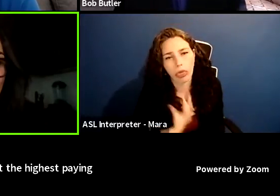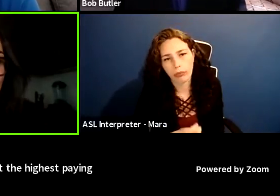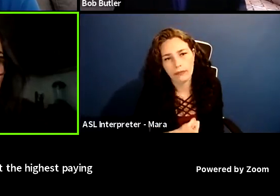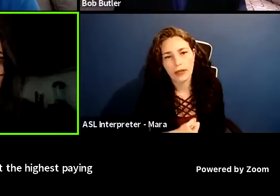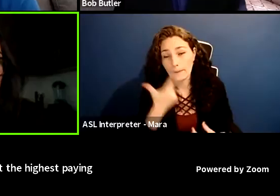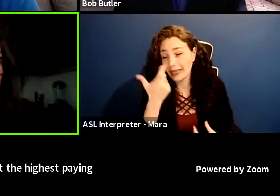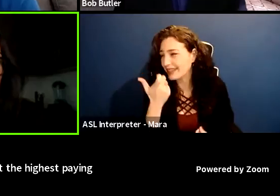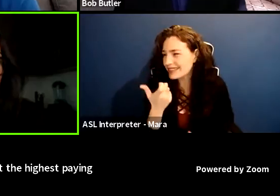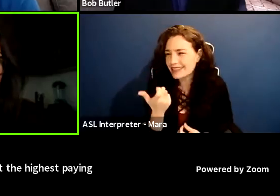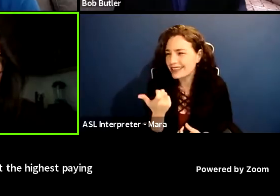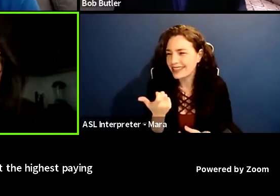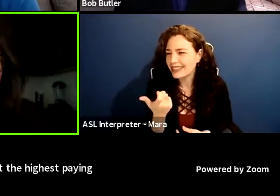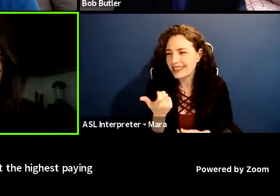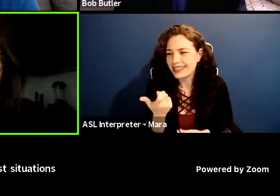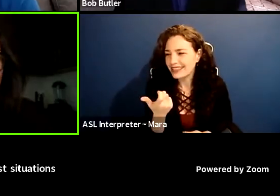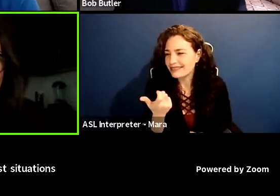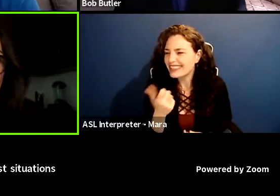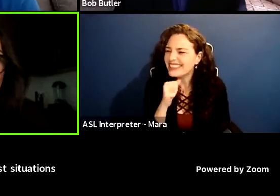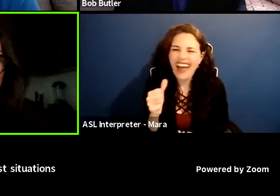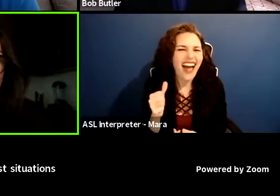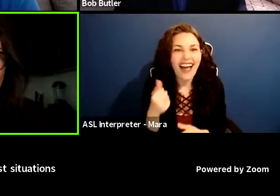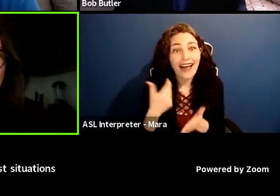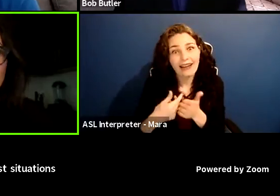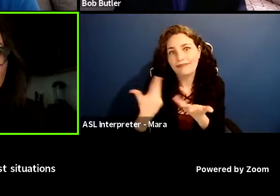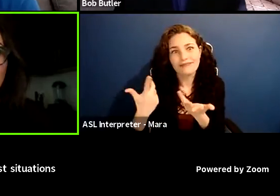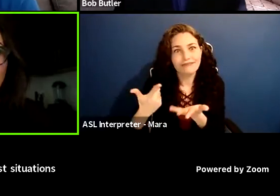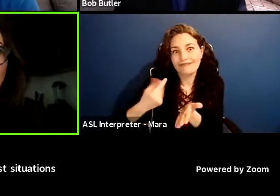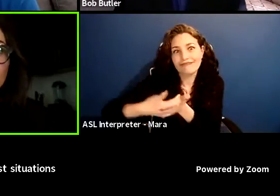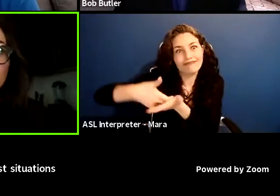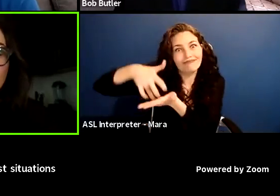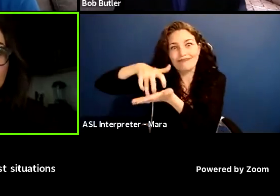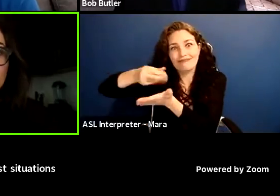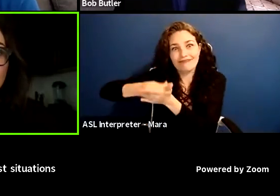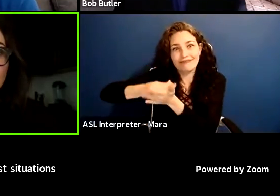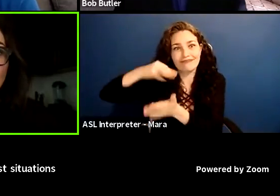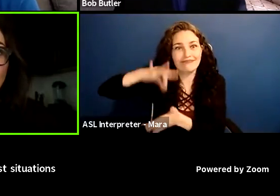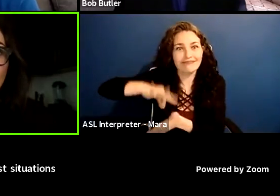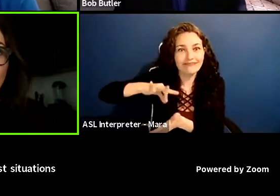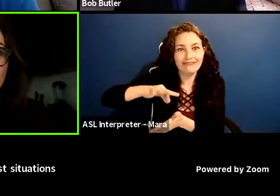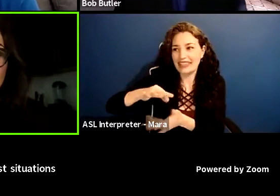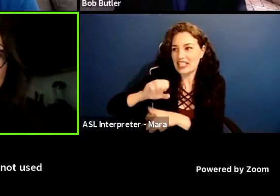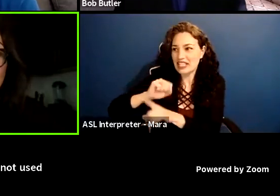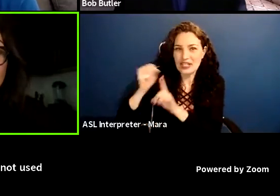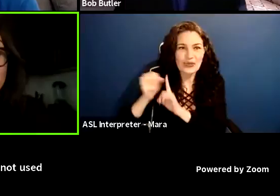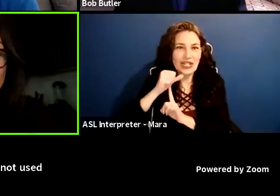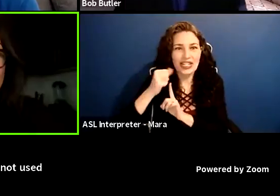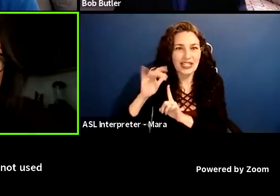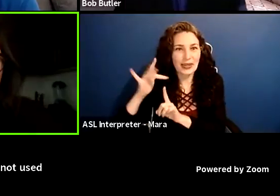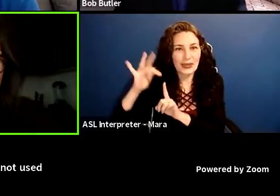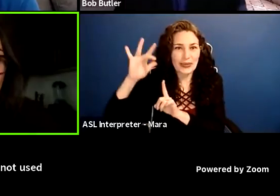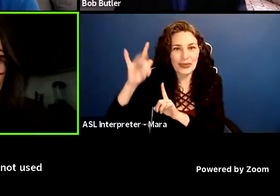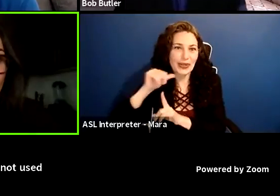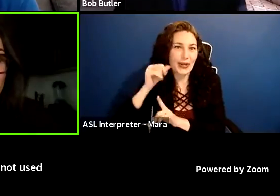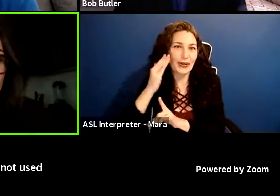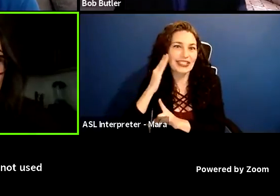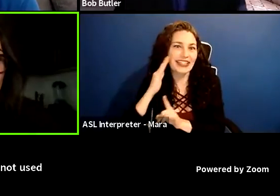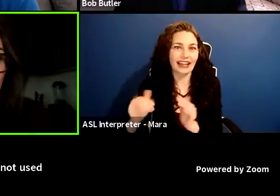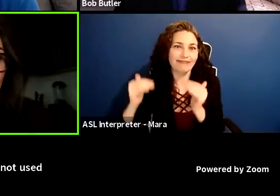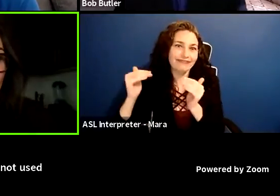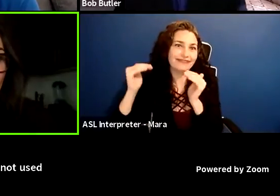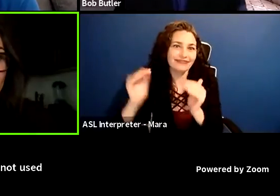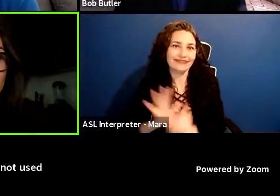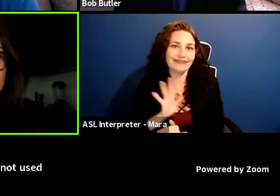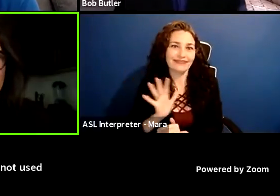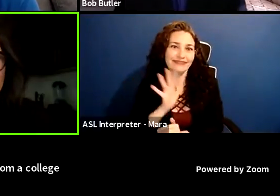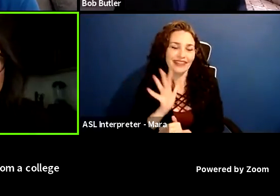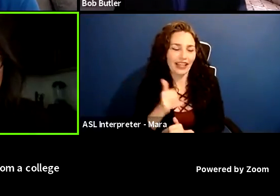situations. You're not used to, you're coming from a college atmosphere where it's professors and teachers and